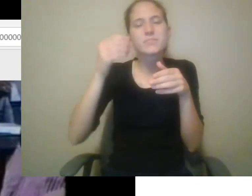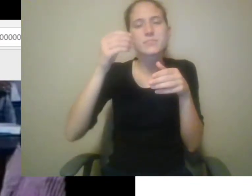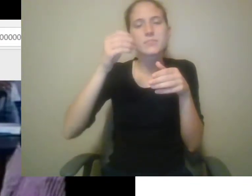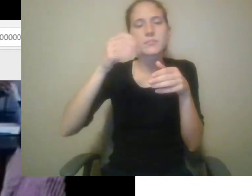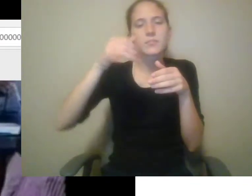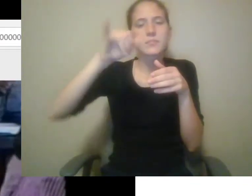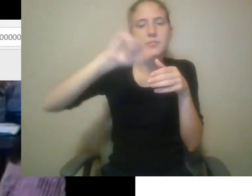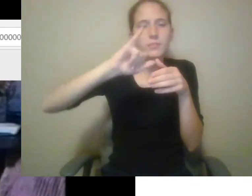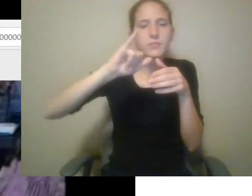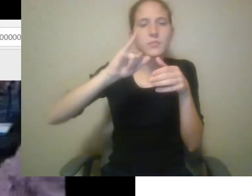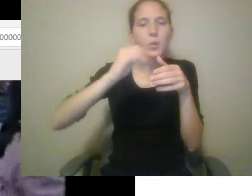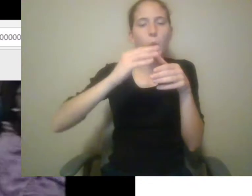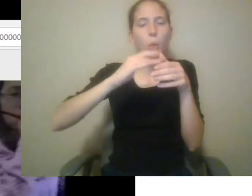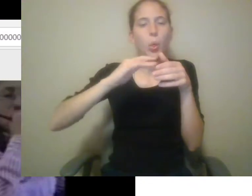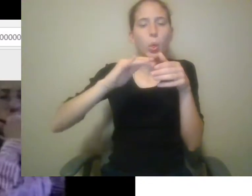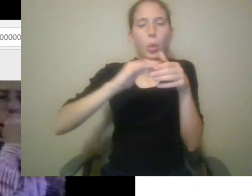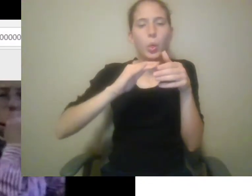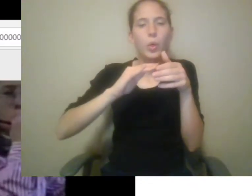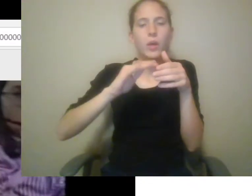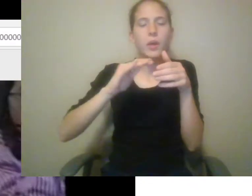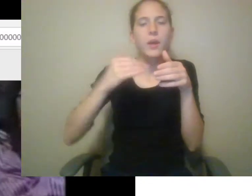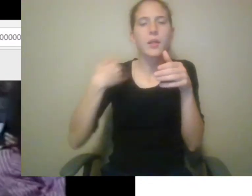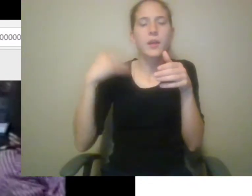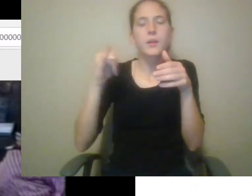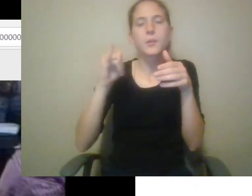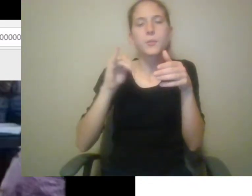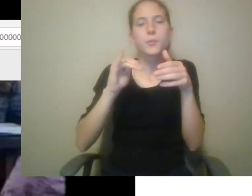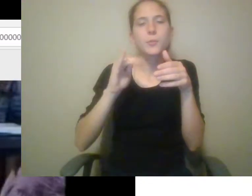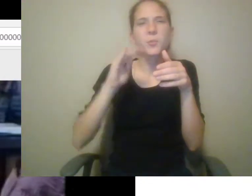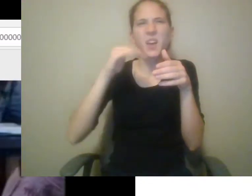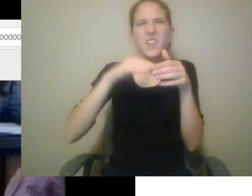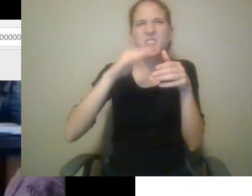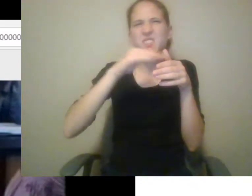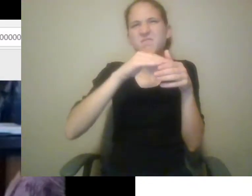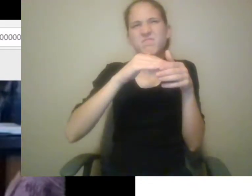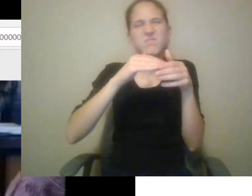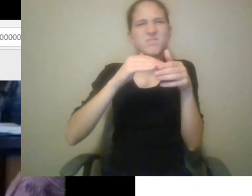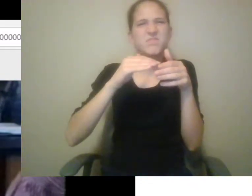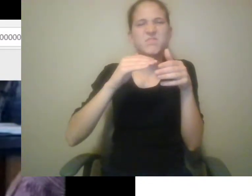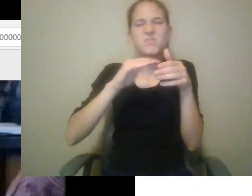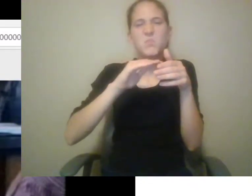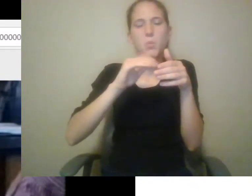It sort of has waves in it, and it's bubble.